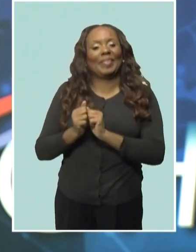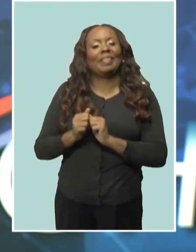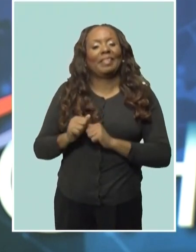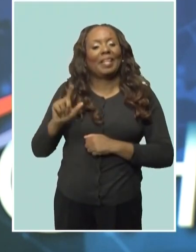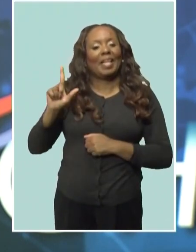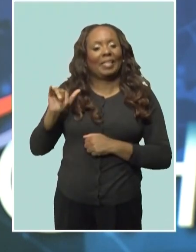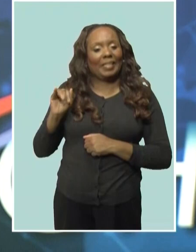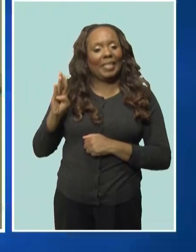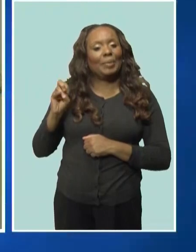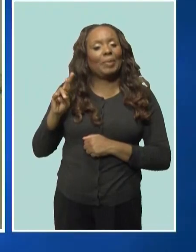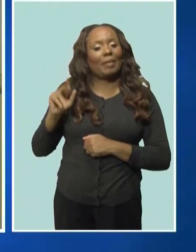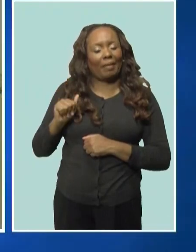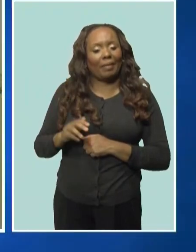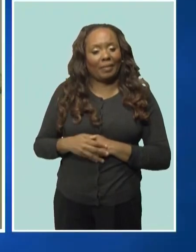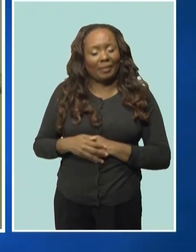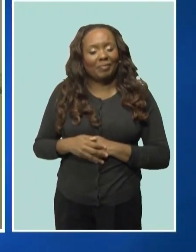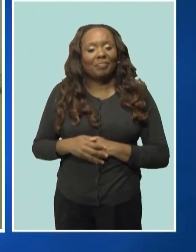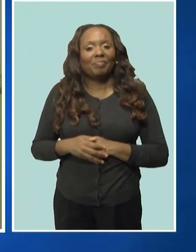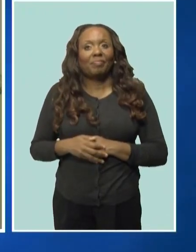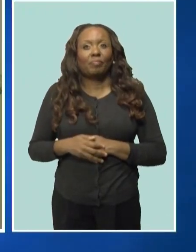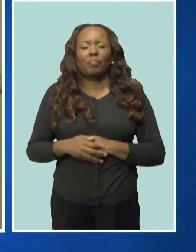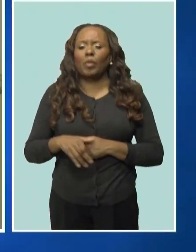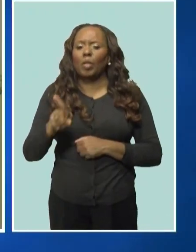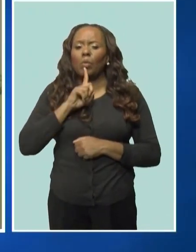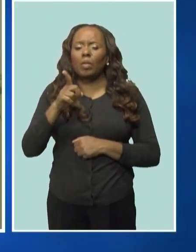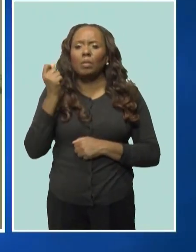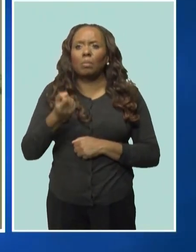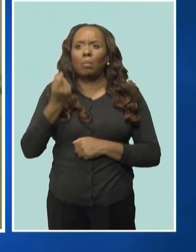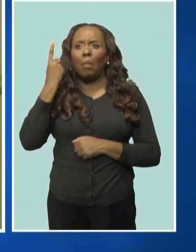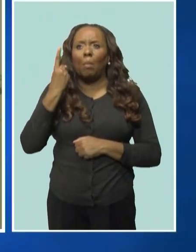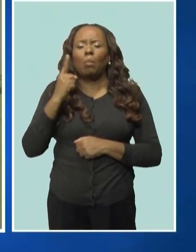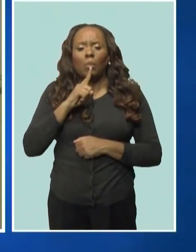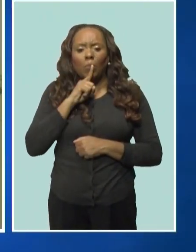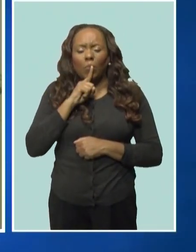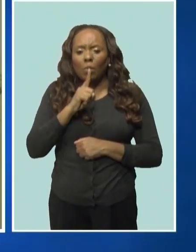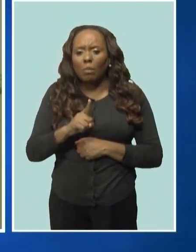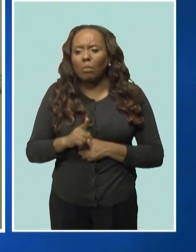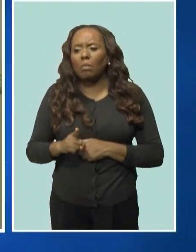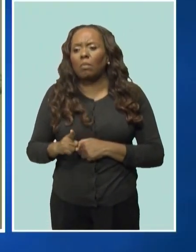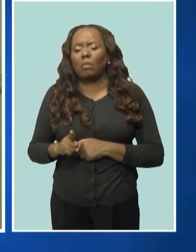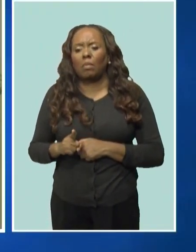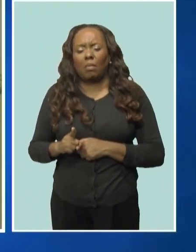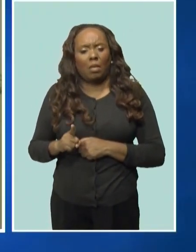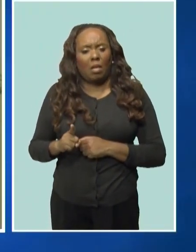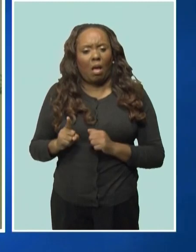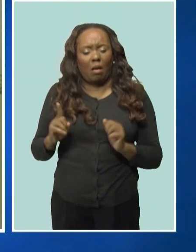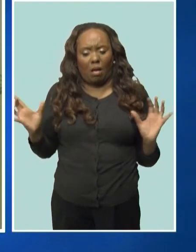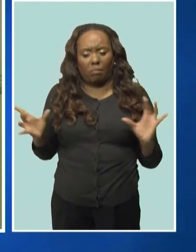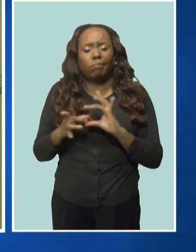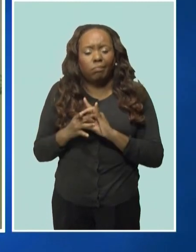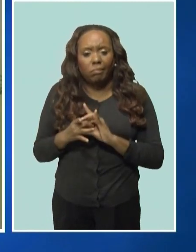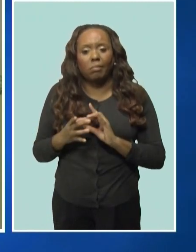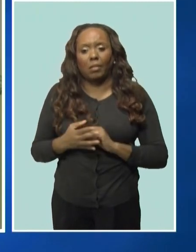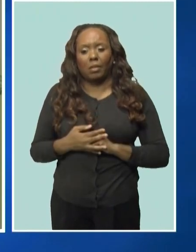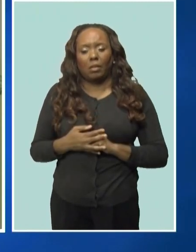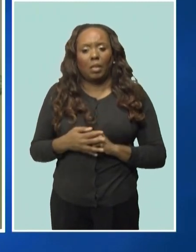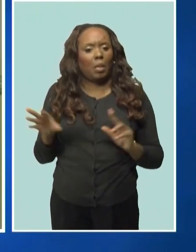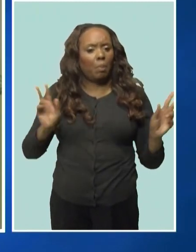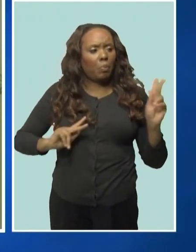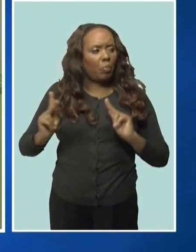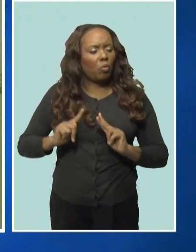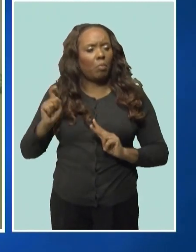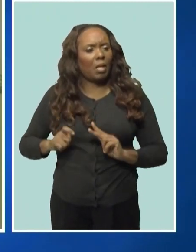Liberia. We must recognize the importance of nurturing people-to-people connections. That's why we're here. While